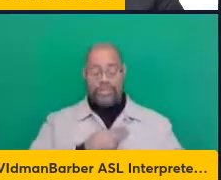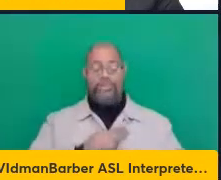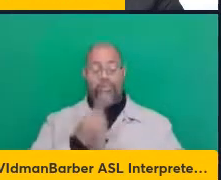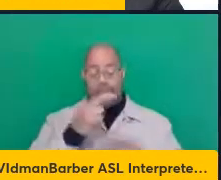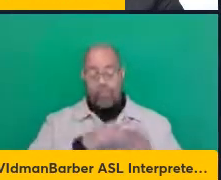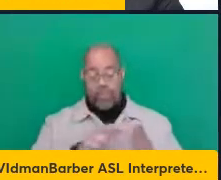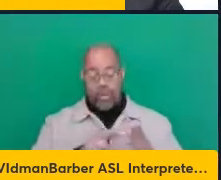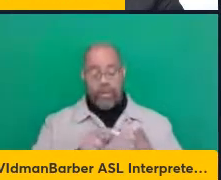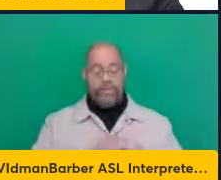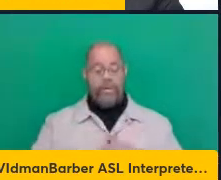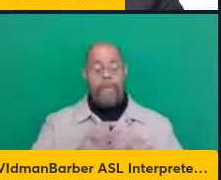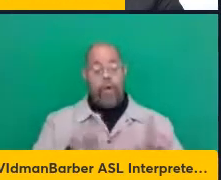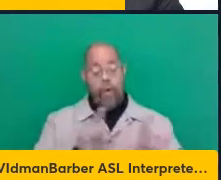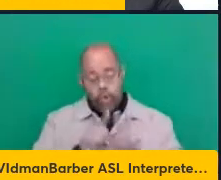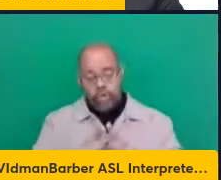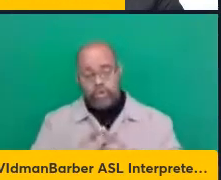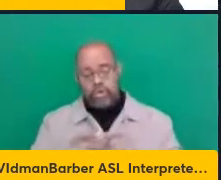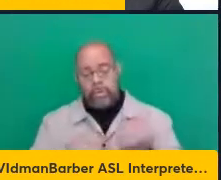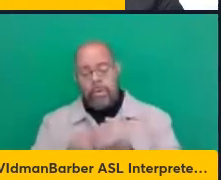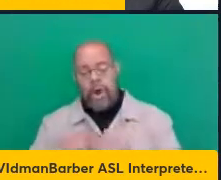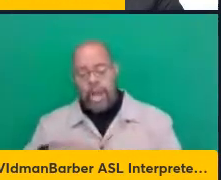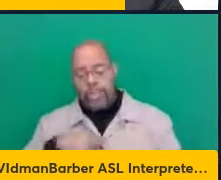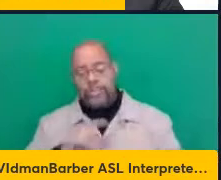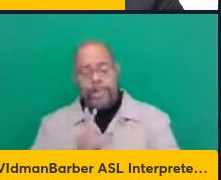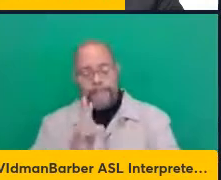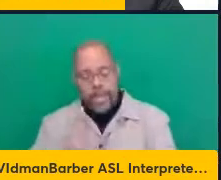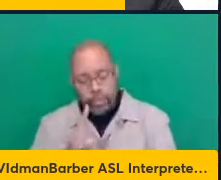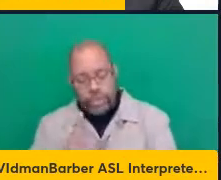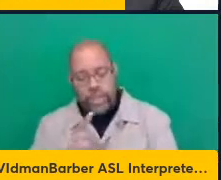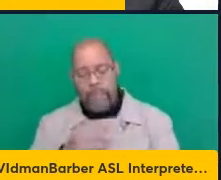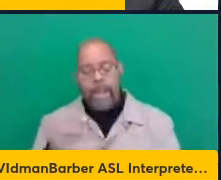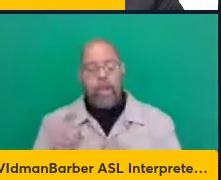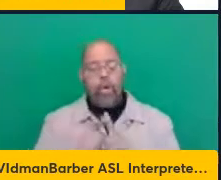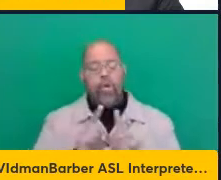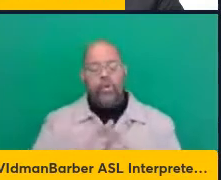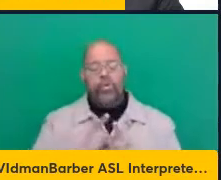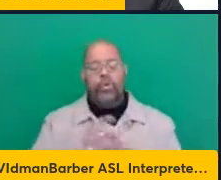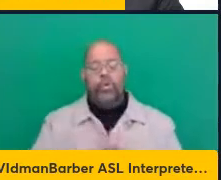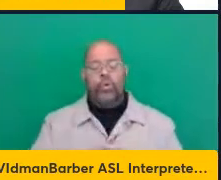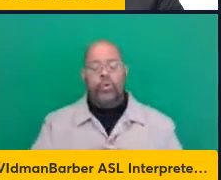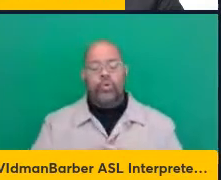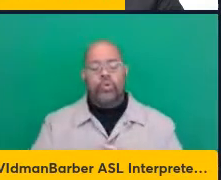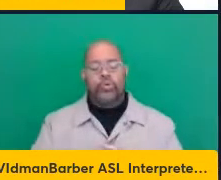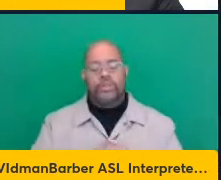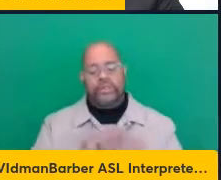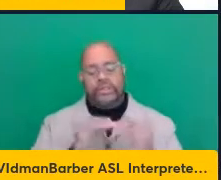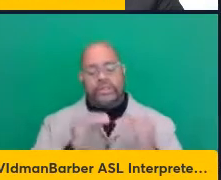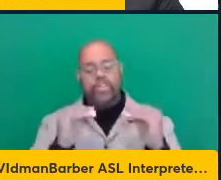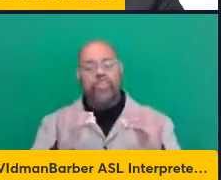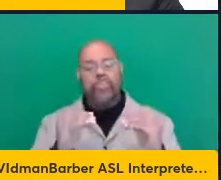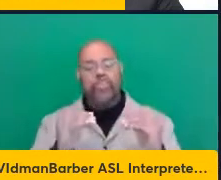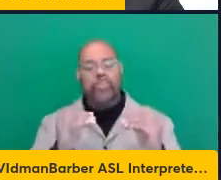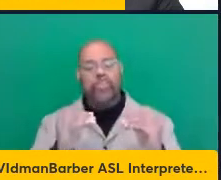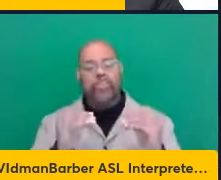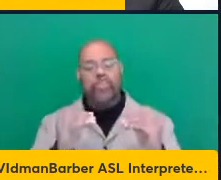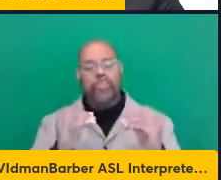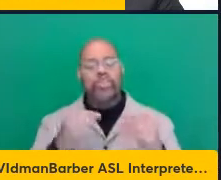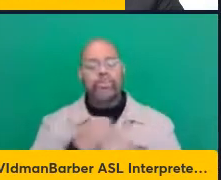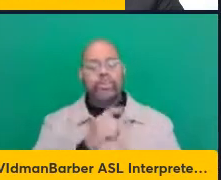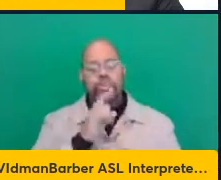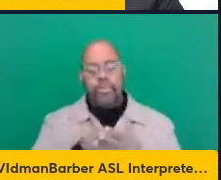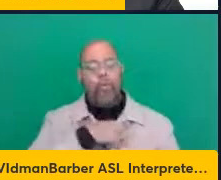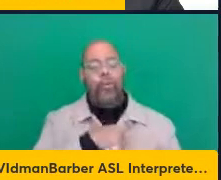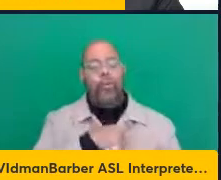research, they also support us in mentorship and also the teaching to ensure that